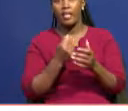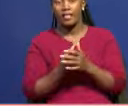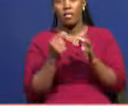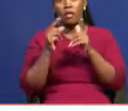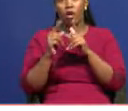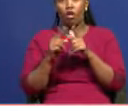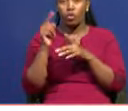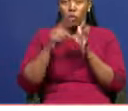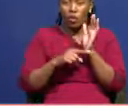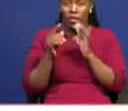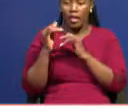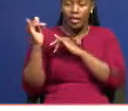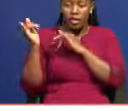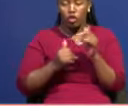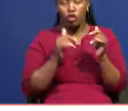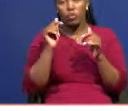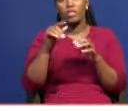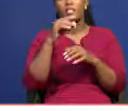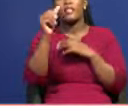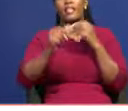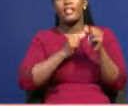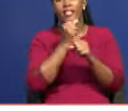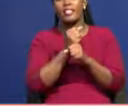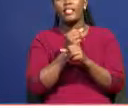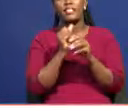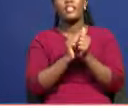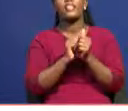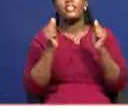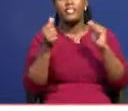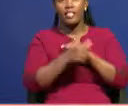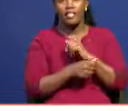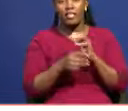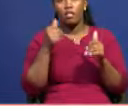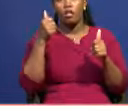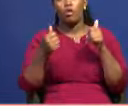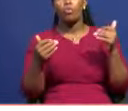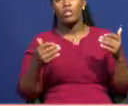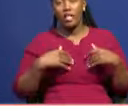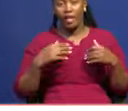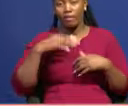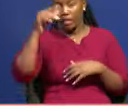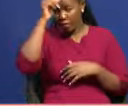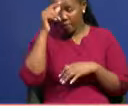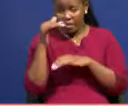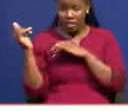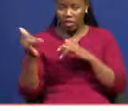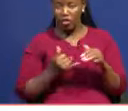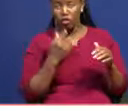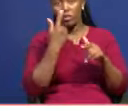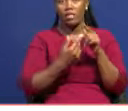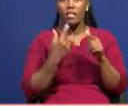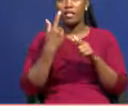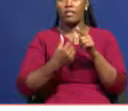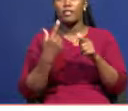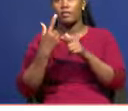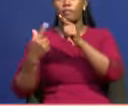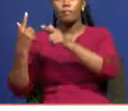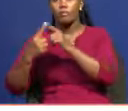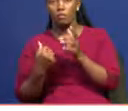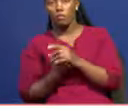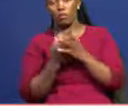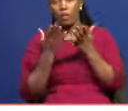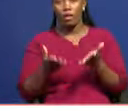bringing in this year are changes that we've seen the government attempt to bring in on a year-to-year basis. Mm-hmm. So what the policy then